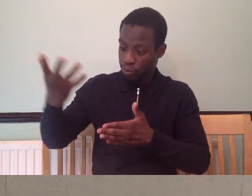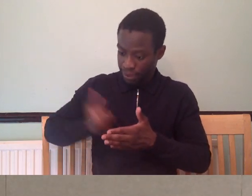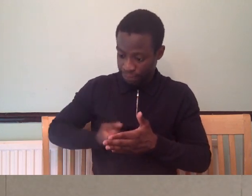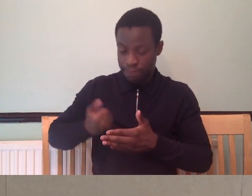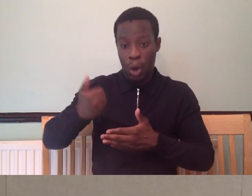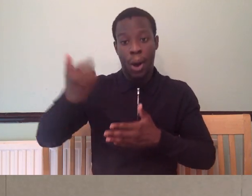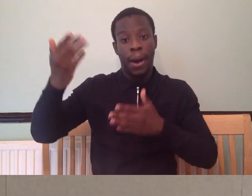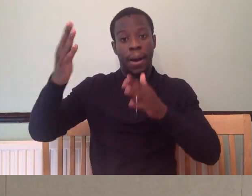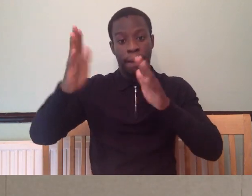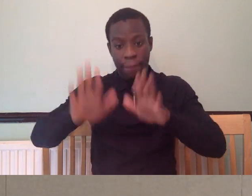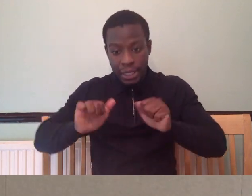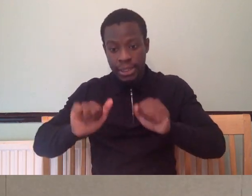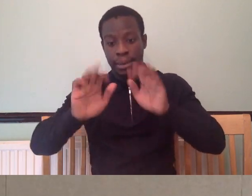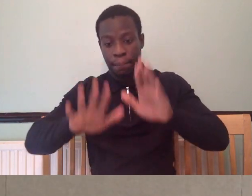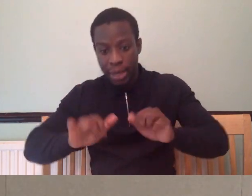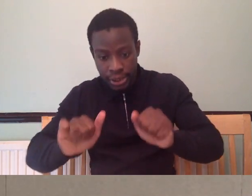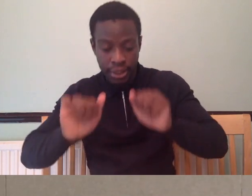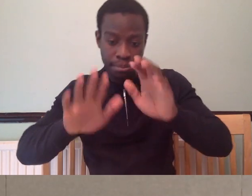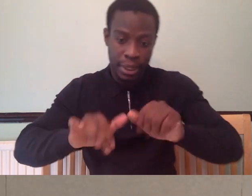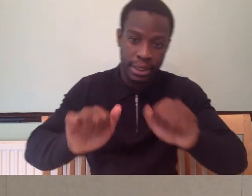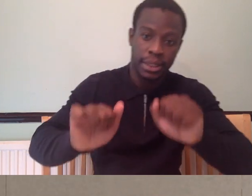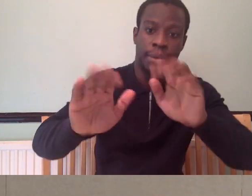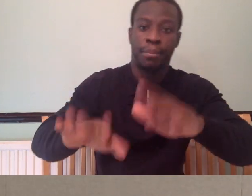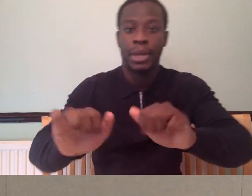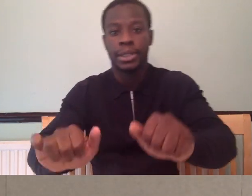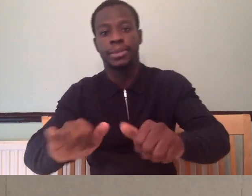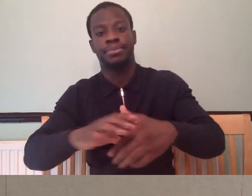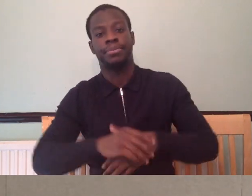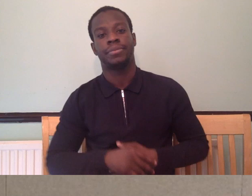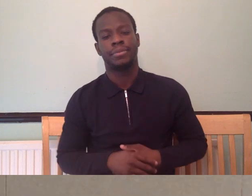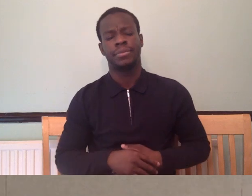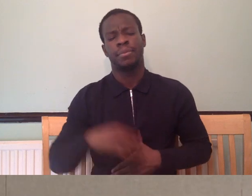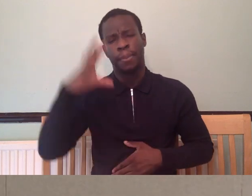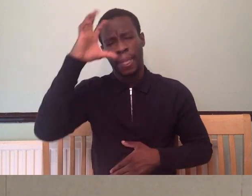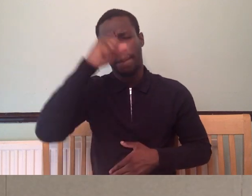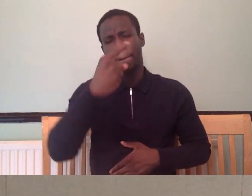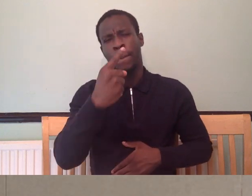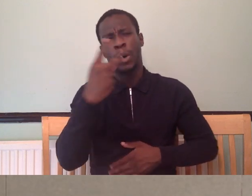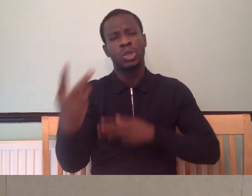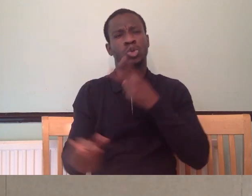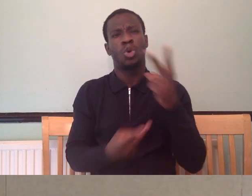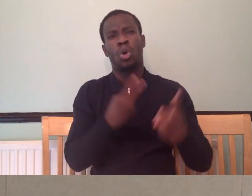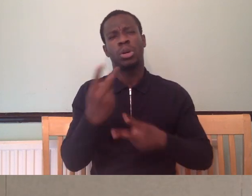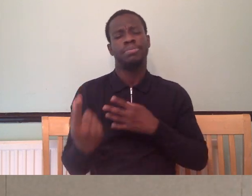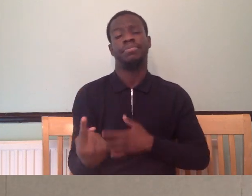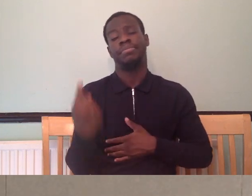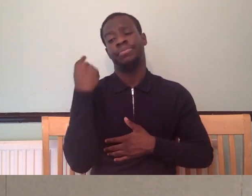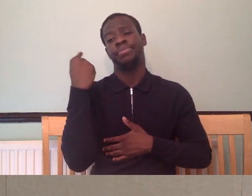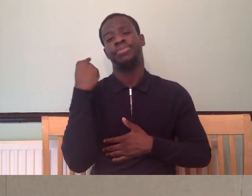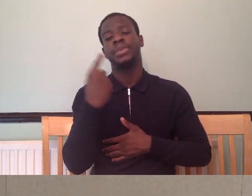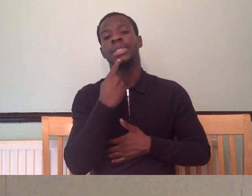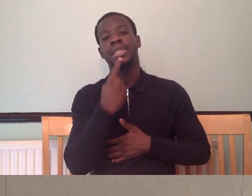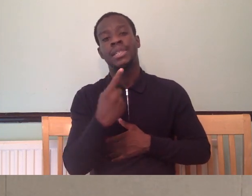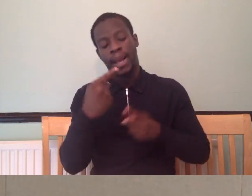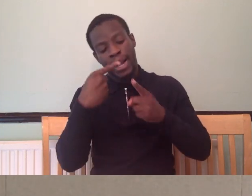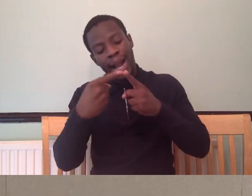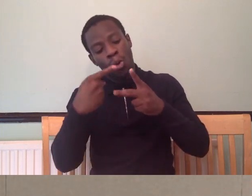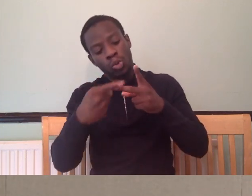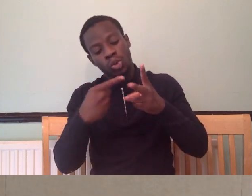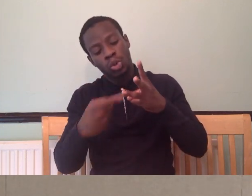There's an old hymn, used to be sung in churches years ago, says this, count your